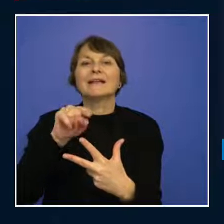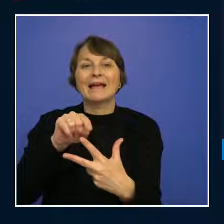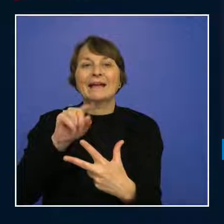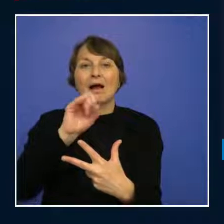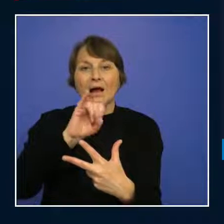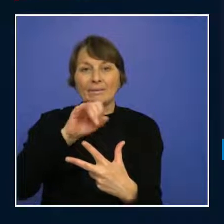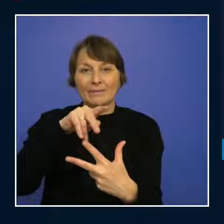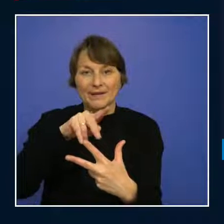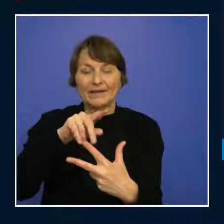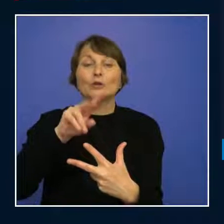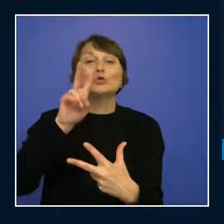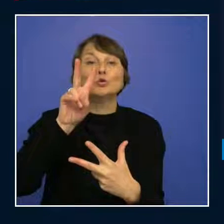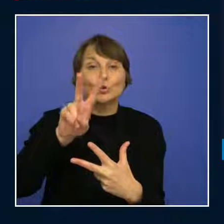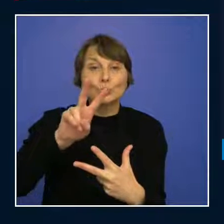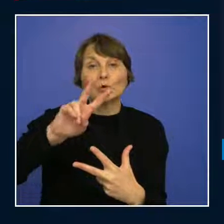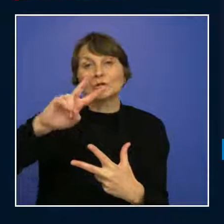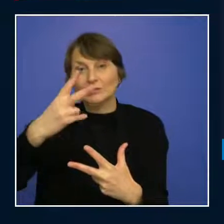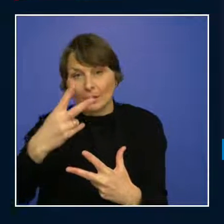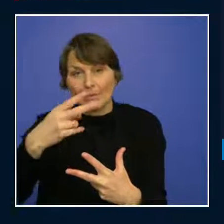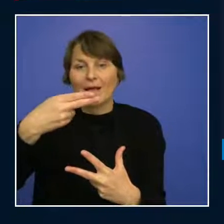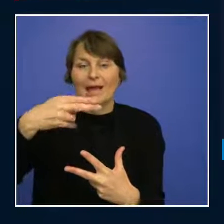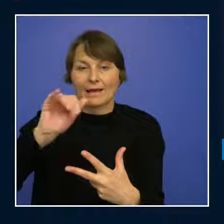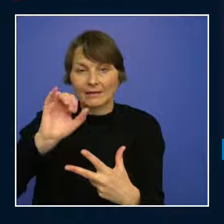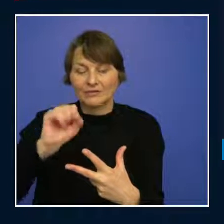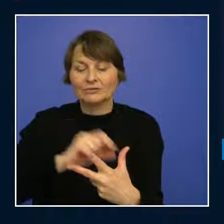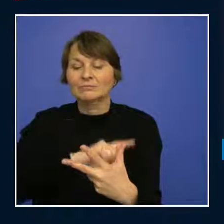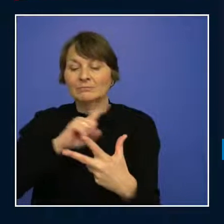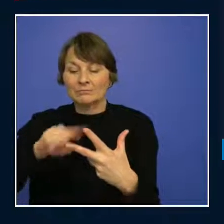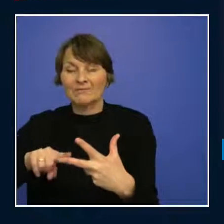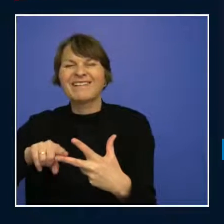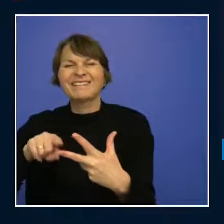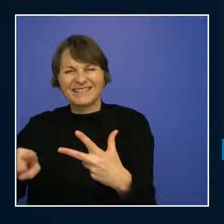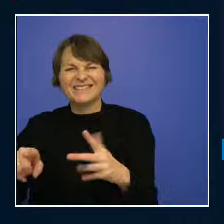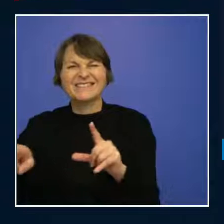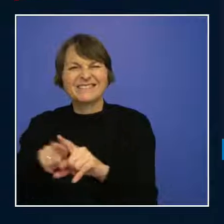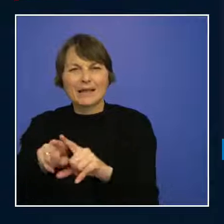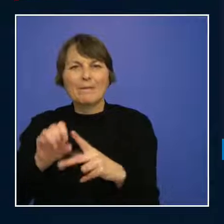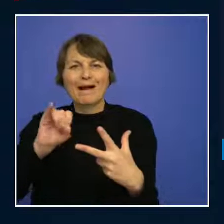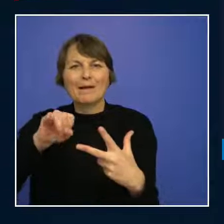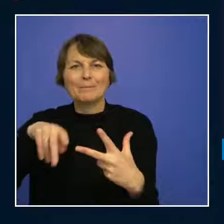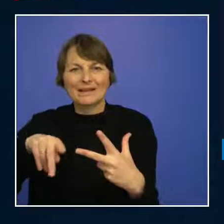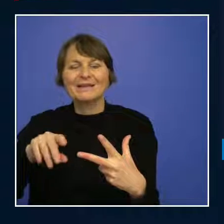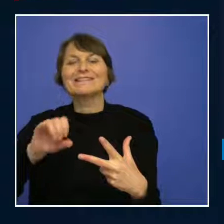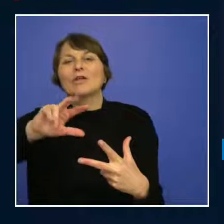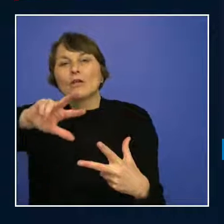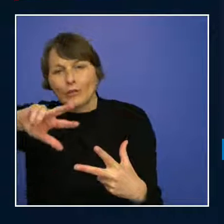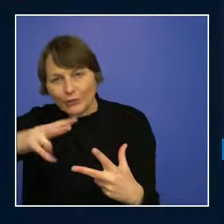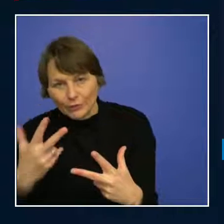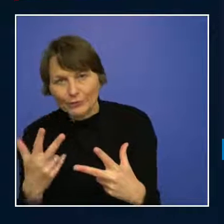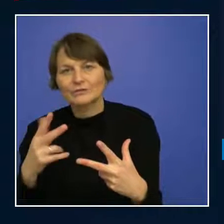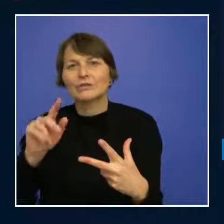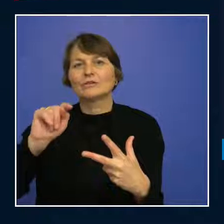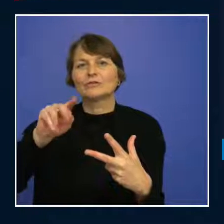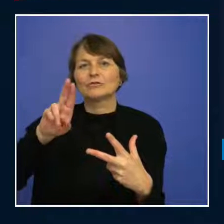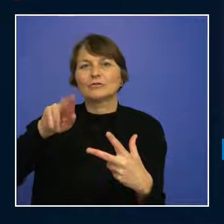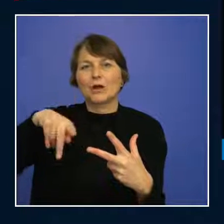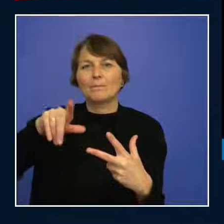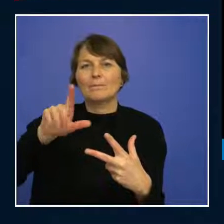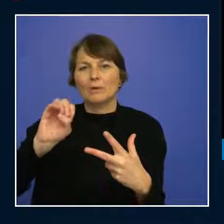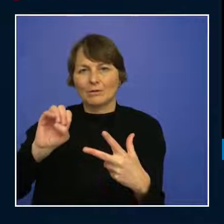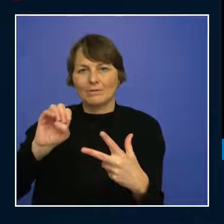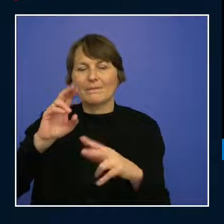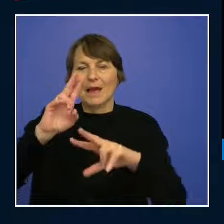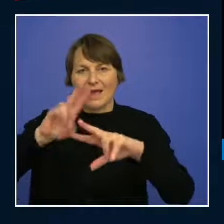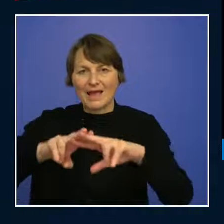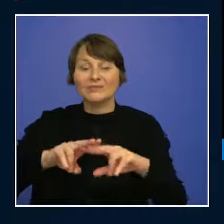there'll be a third option, which is the client IP and protocol, which is the 3-tuple hash. And that looks at your source IP, your destination IP, and